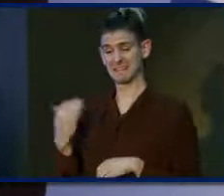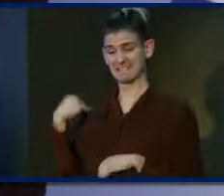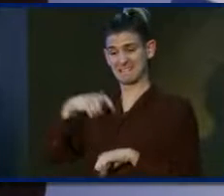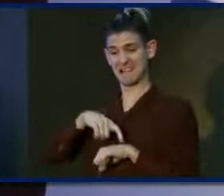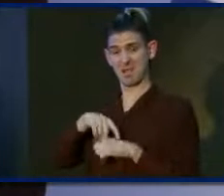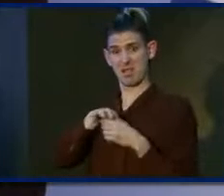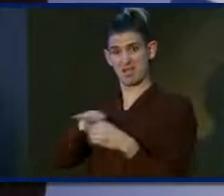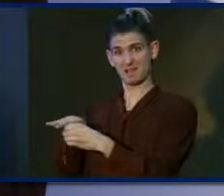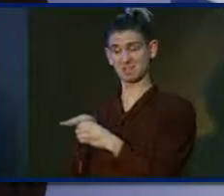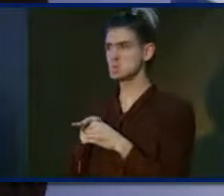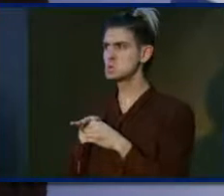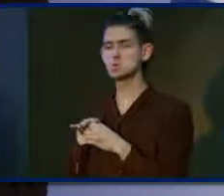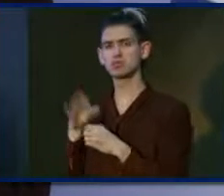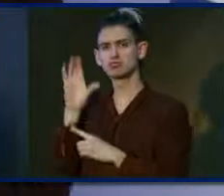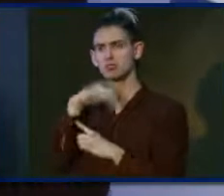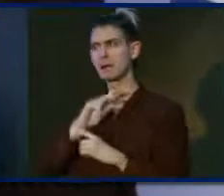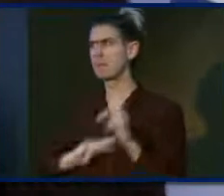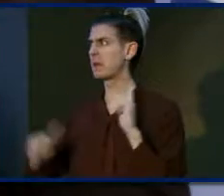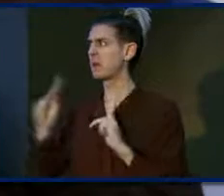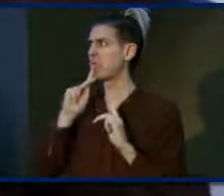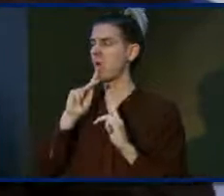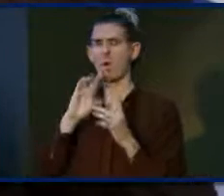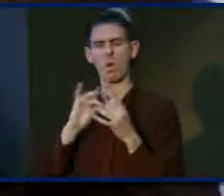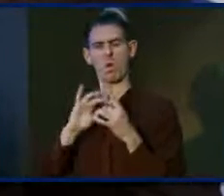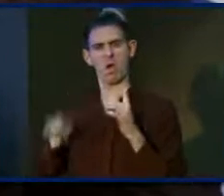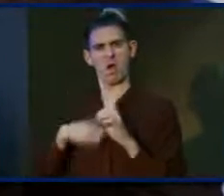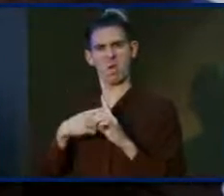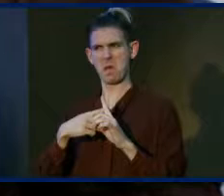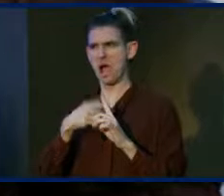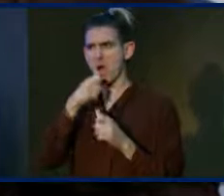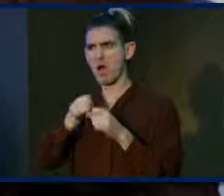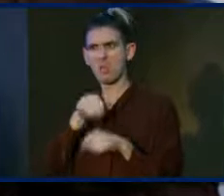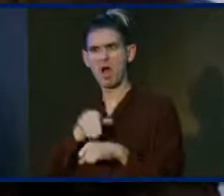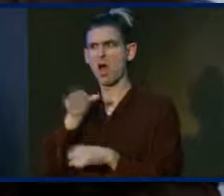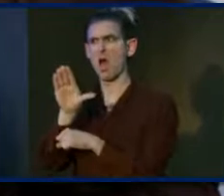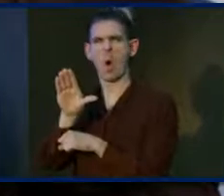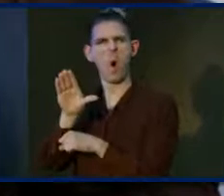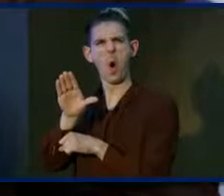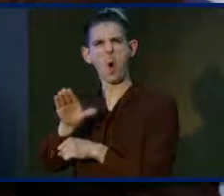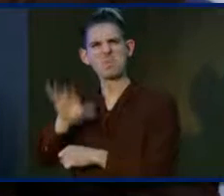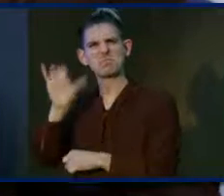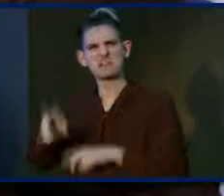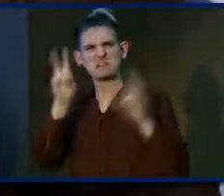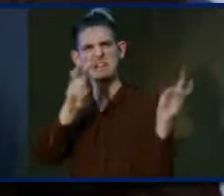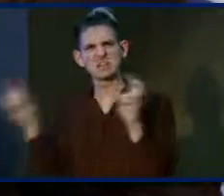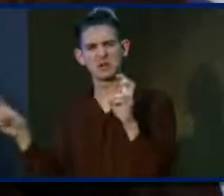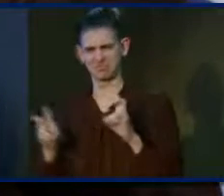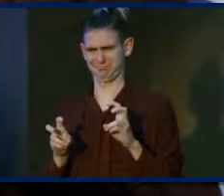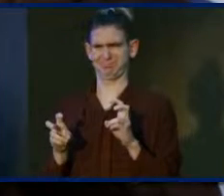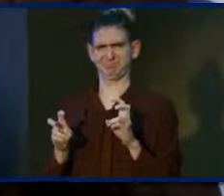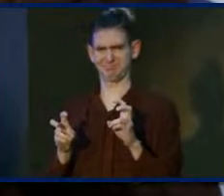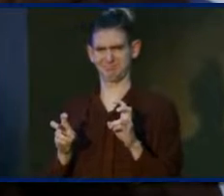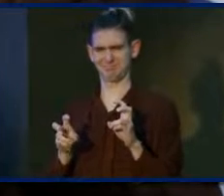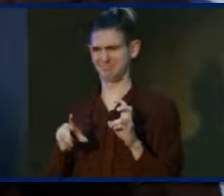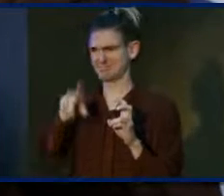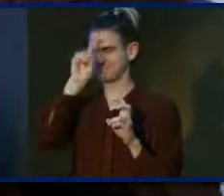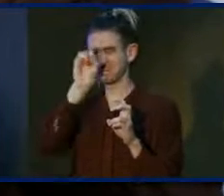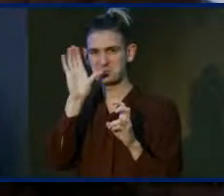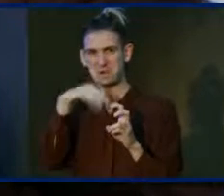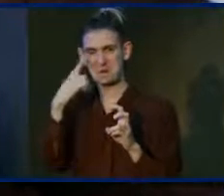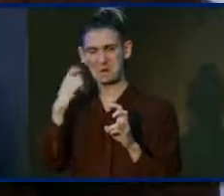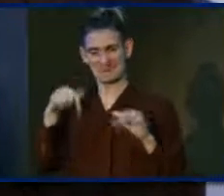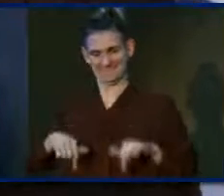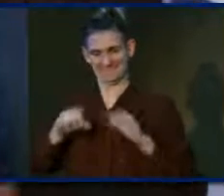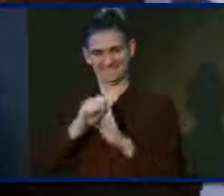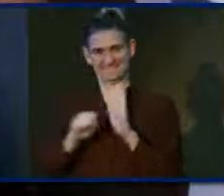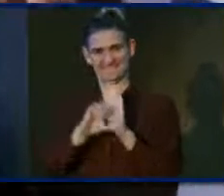when people were talking about mail-in voting as an issue in other parts of the country, because that's the only way we've done it in Colorado for decades.